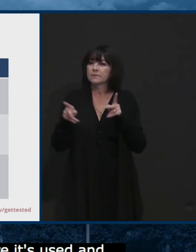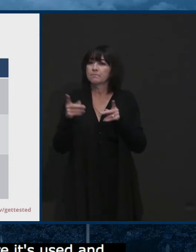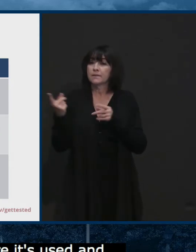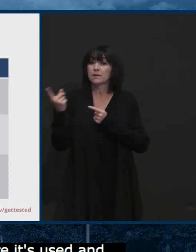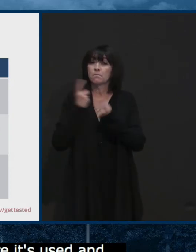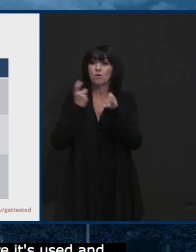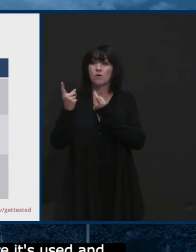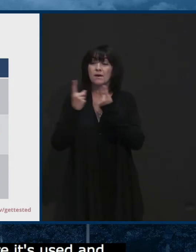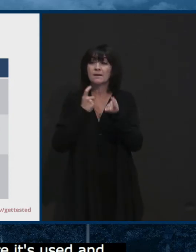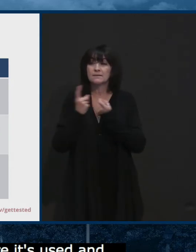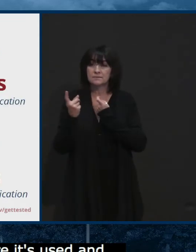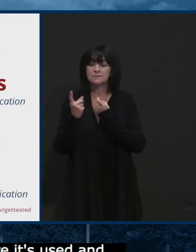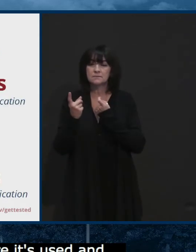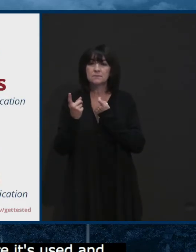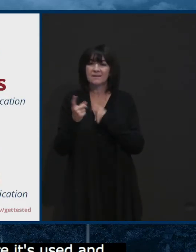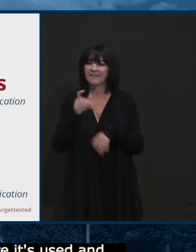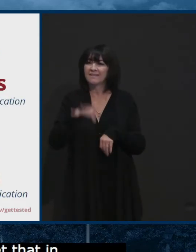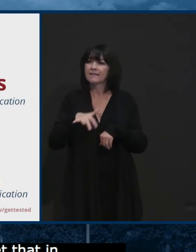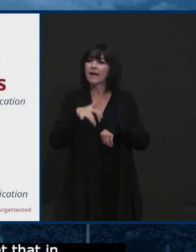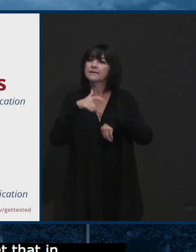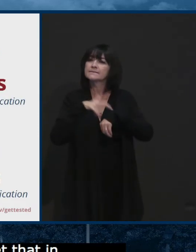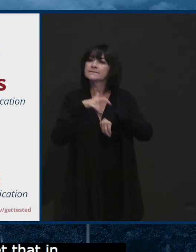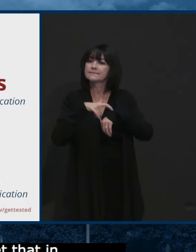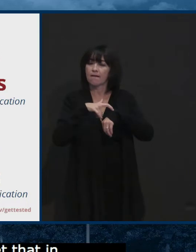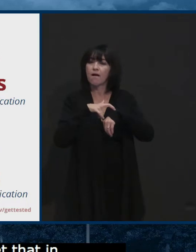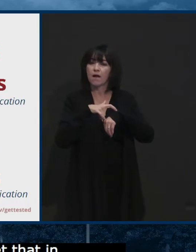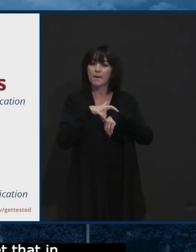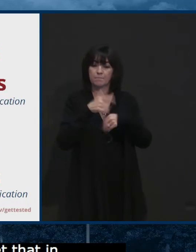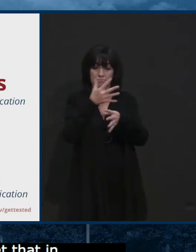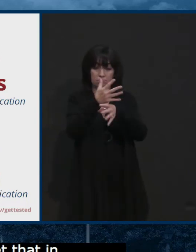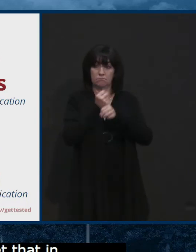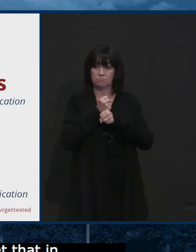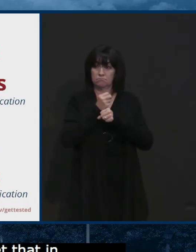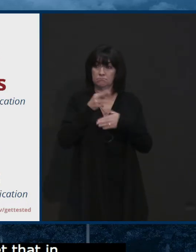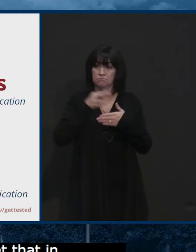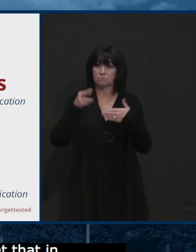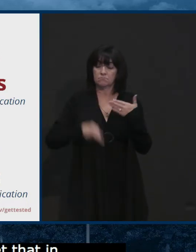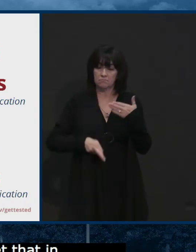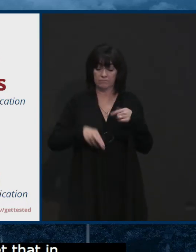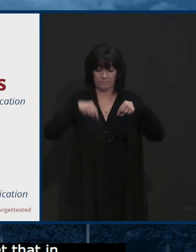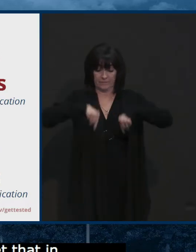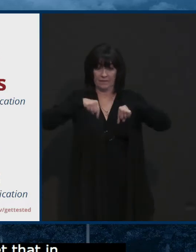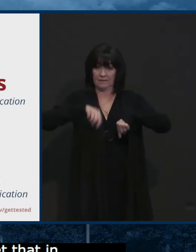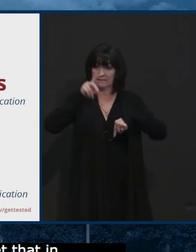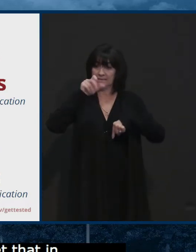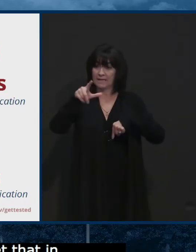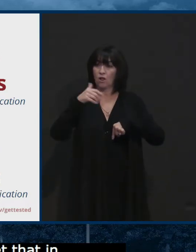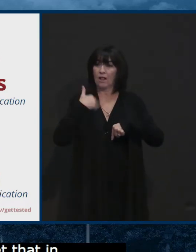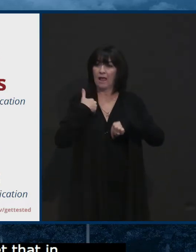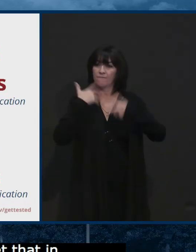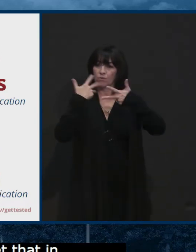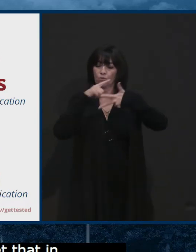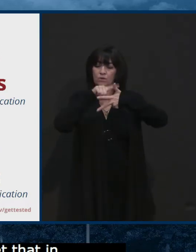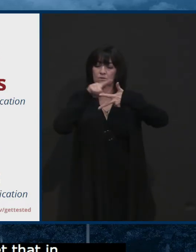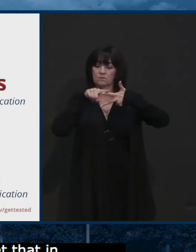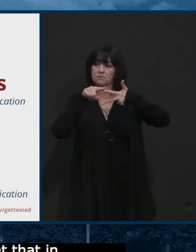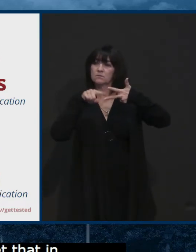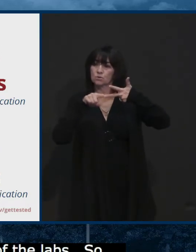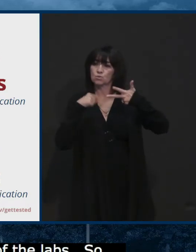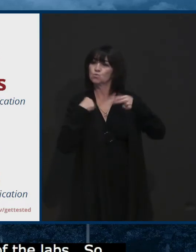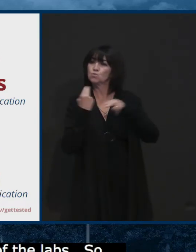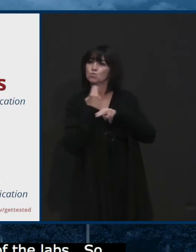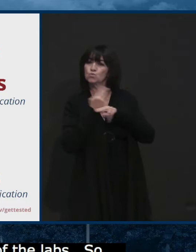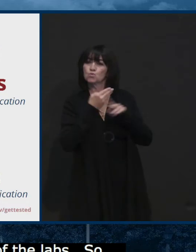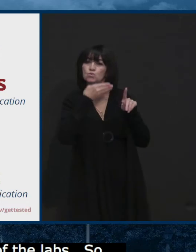bit more in detail today, is the turnaround times of the labs. So in Delaware, we primarily have 3 partners that we utilize